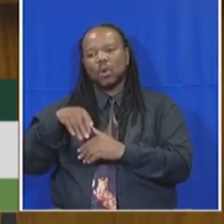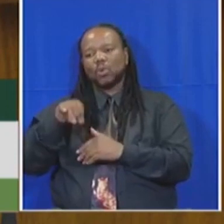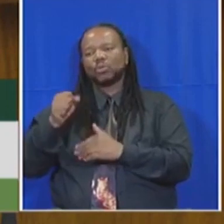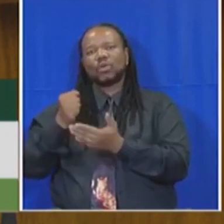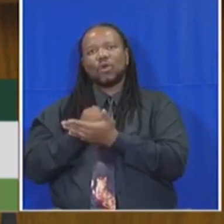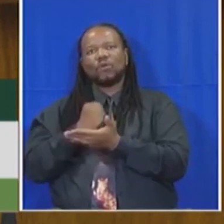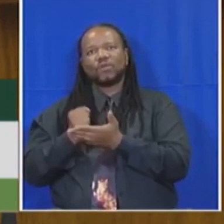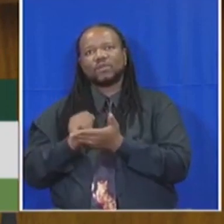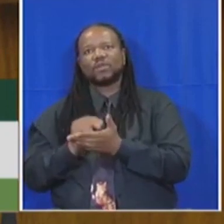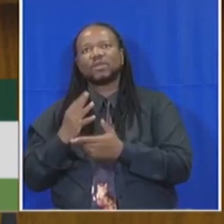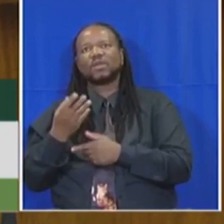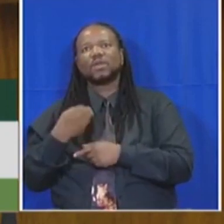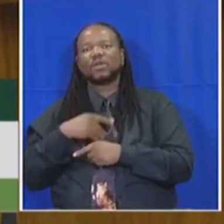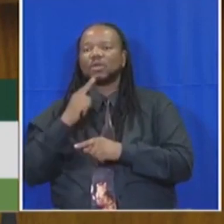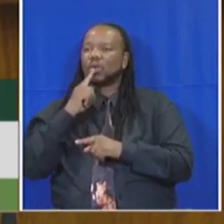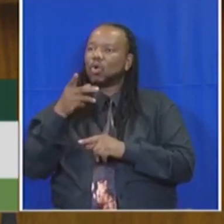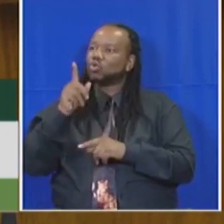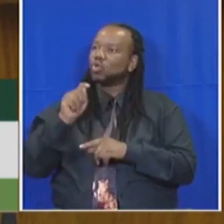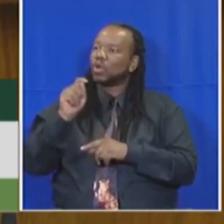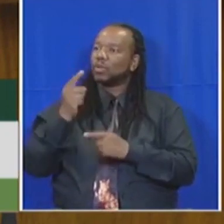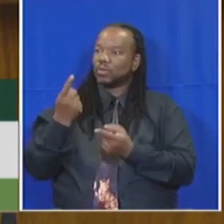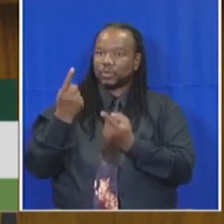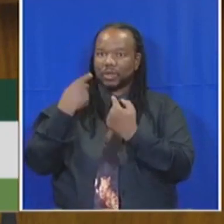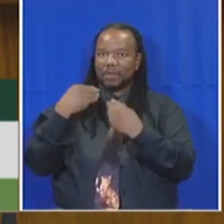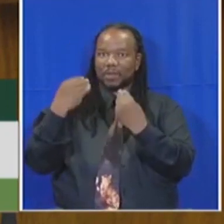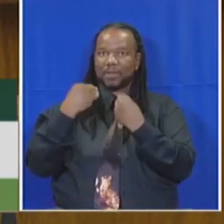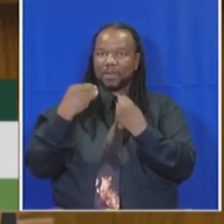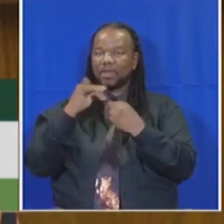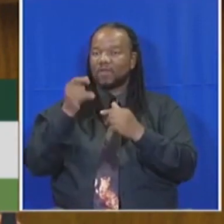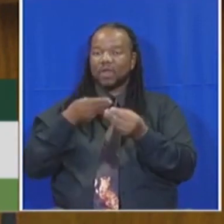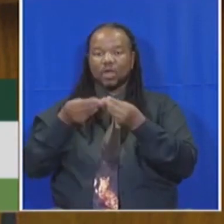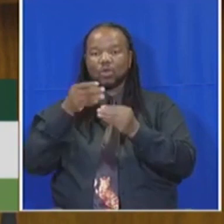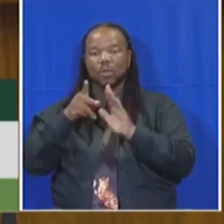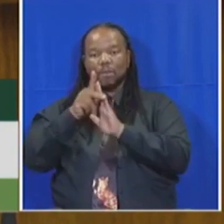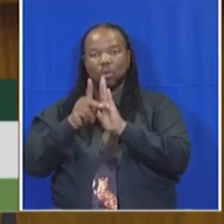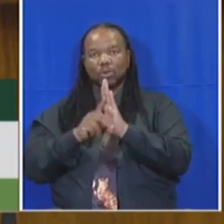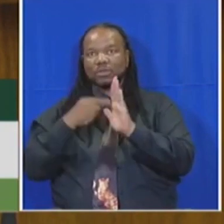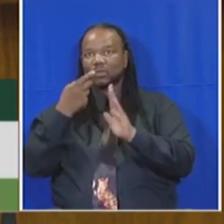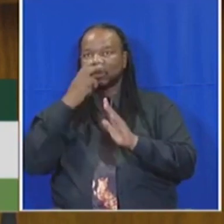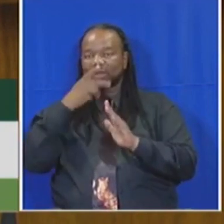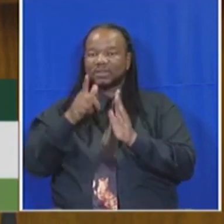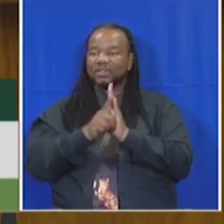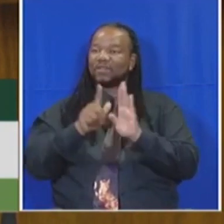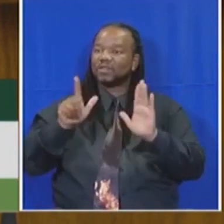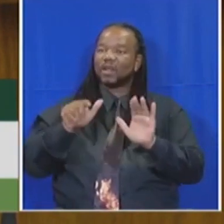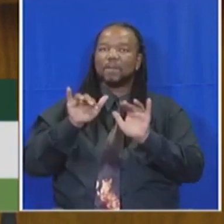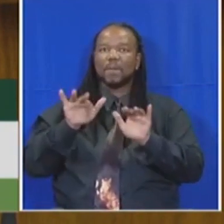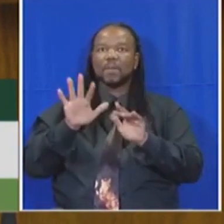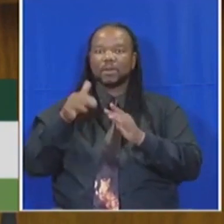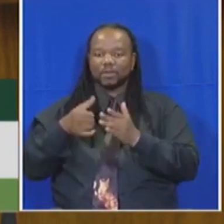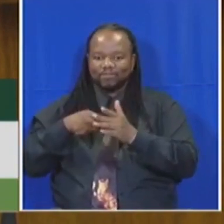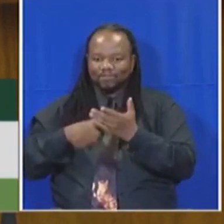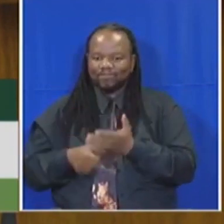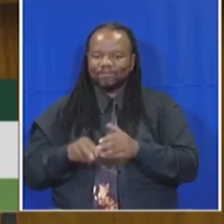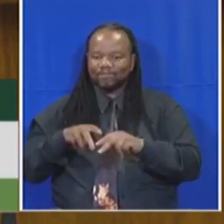Tulele, you really don't have to teach me anything. If your economic policies were working, we didn't need 17 million people to rely on a social